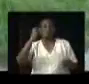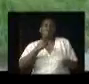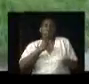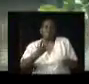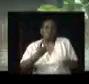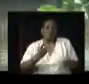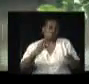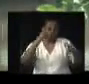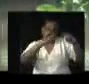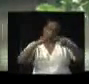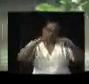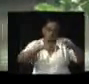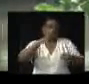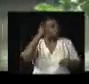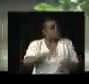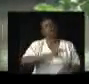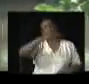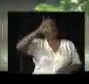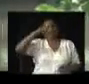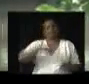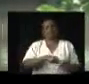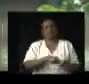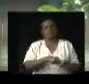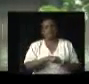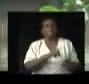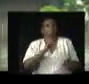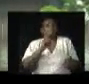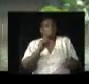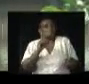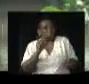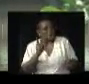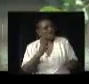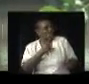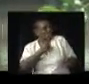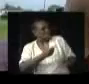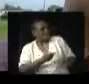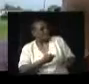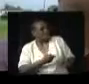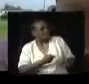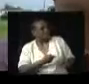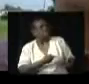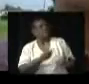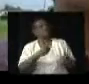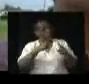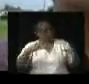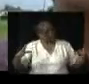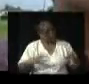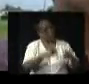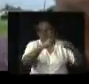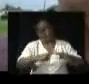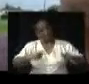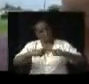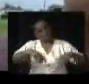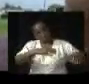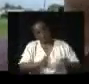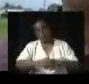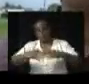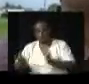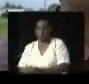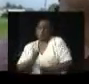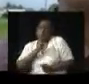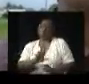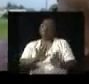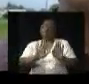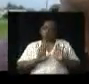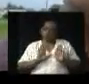admits that the control needs to be tightened up. But he does emphasize that together with the different players, the